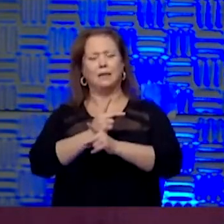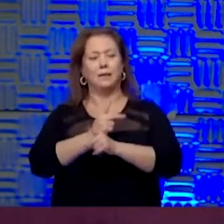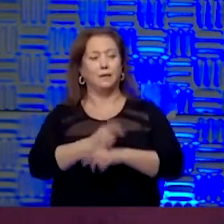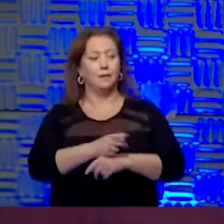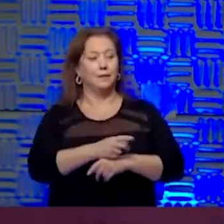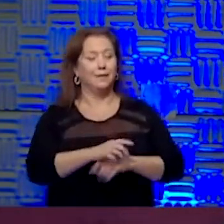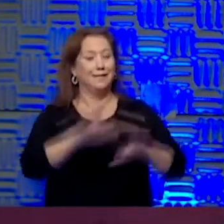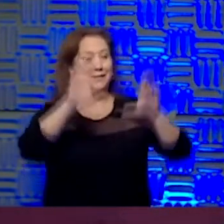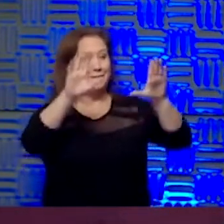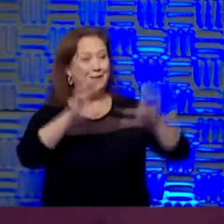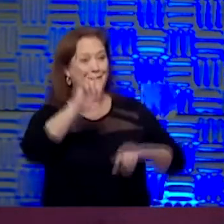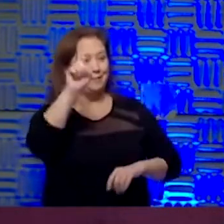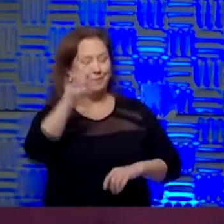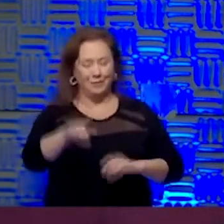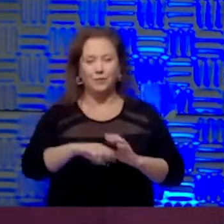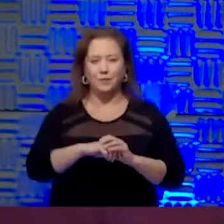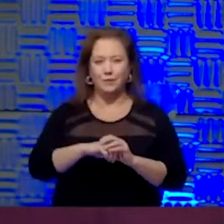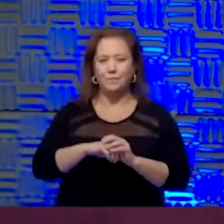this.